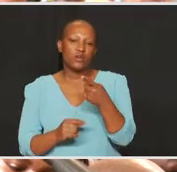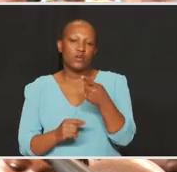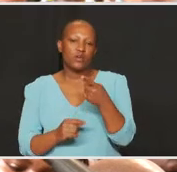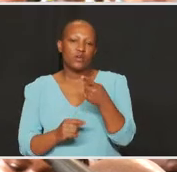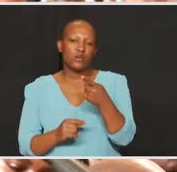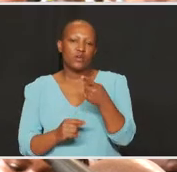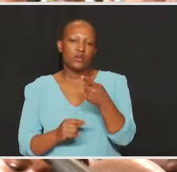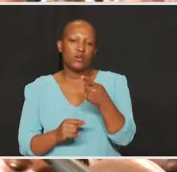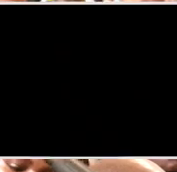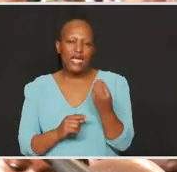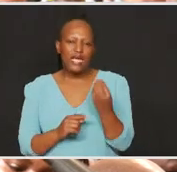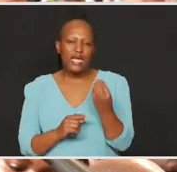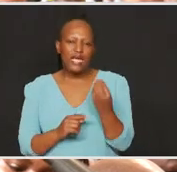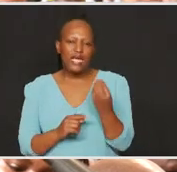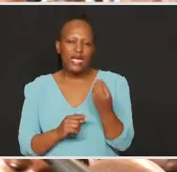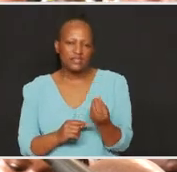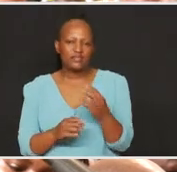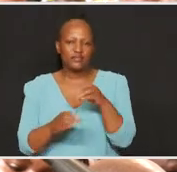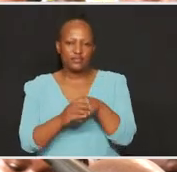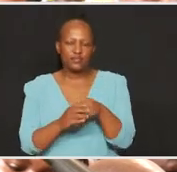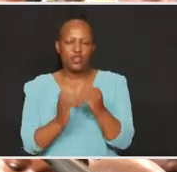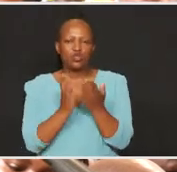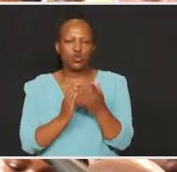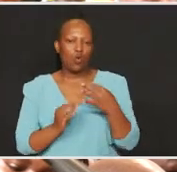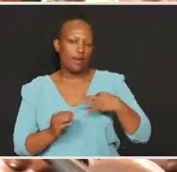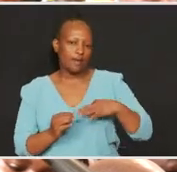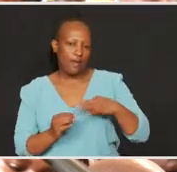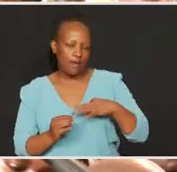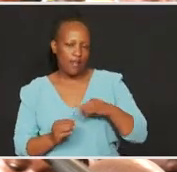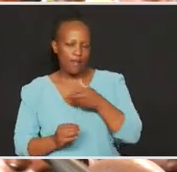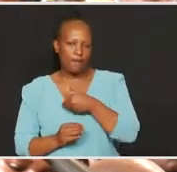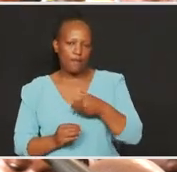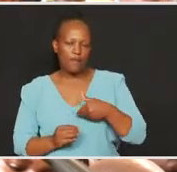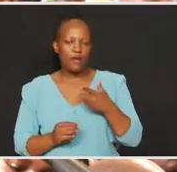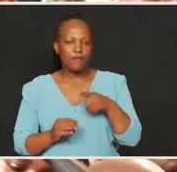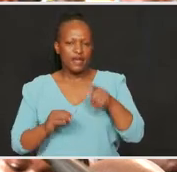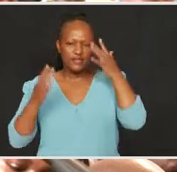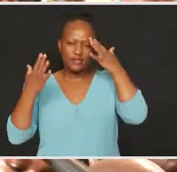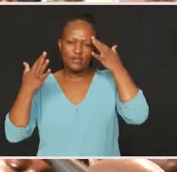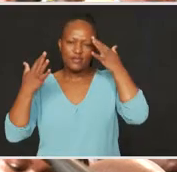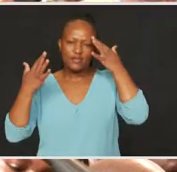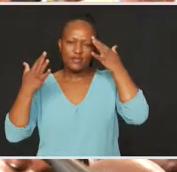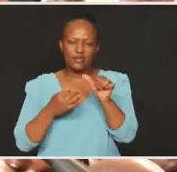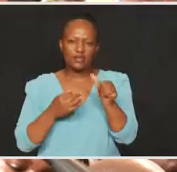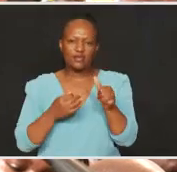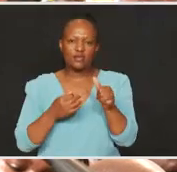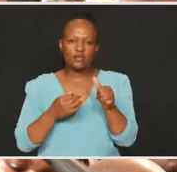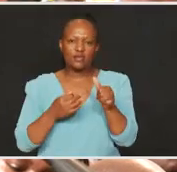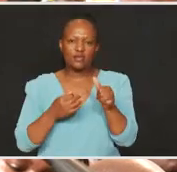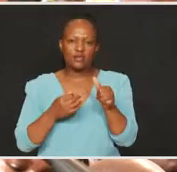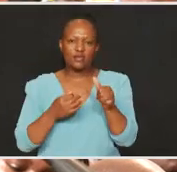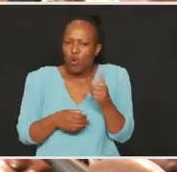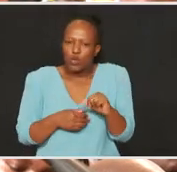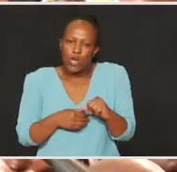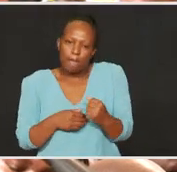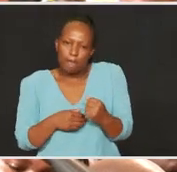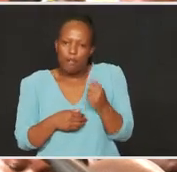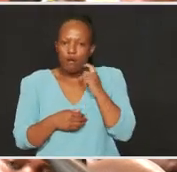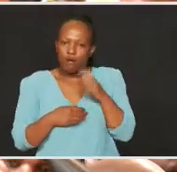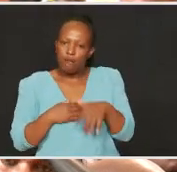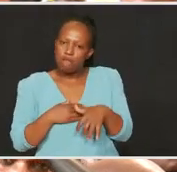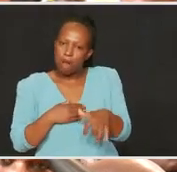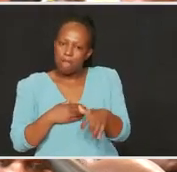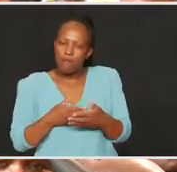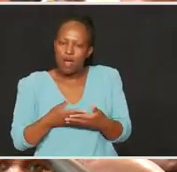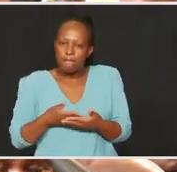and the child within her the school girl with her parents or Guardian must make a decision to either keep the baby or give the baby up for adoption